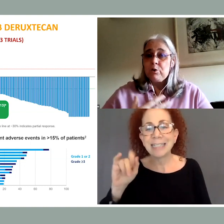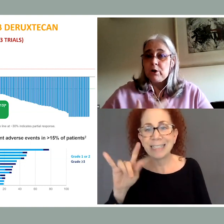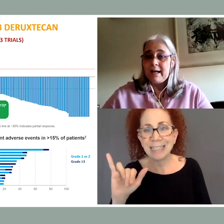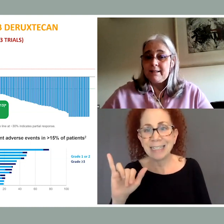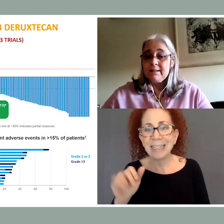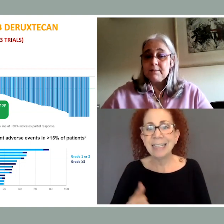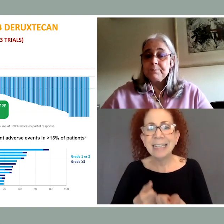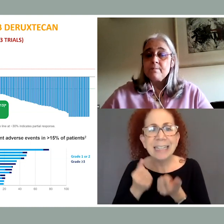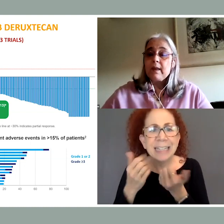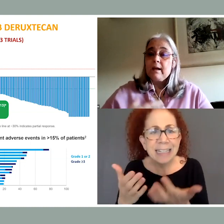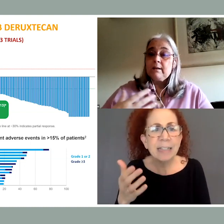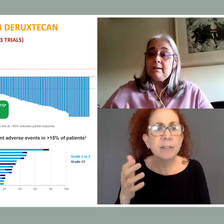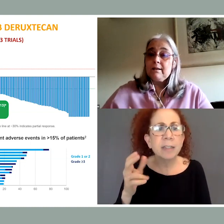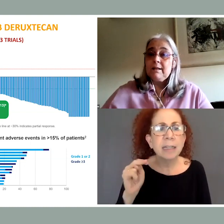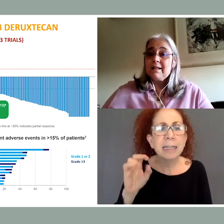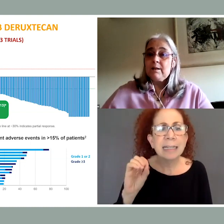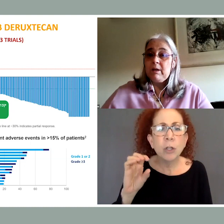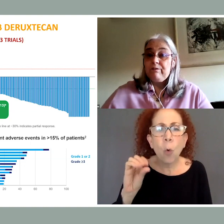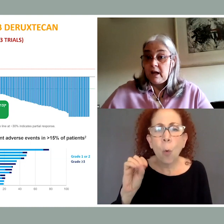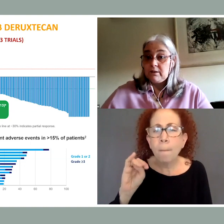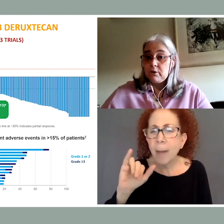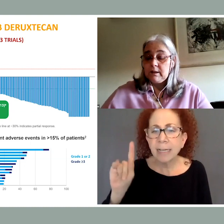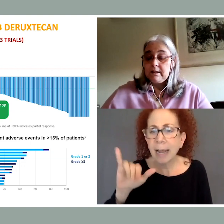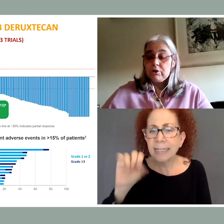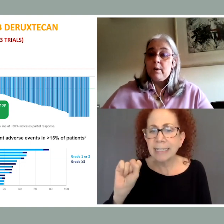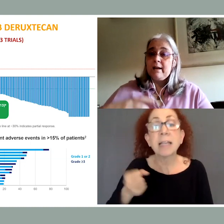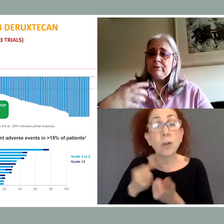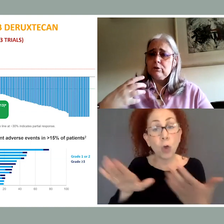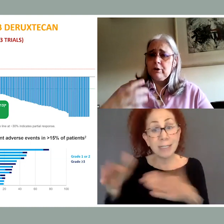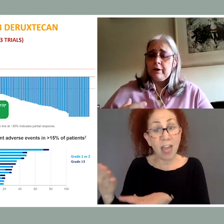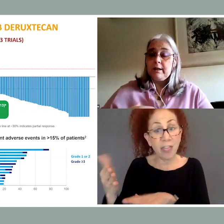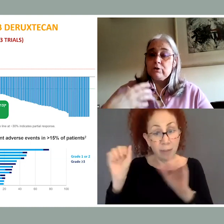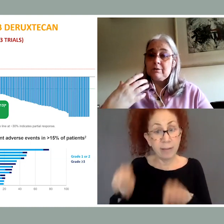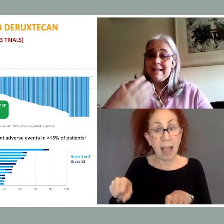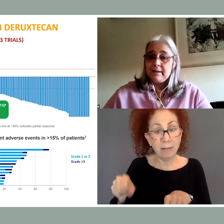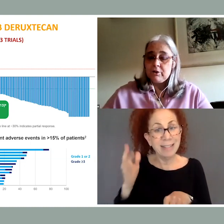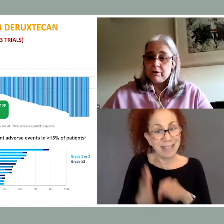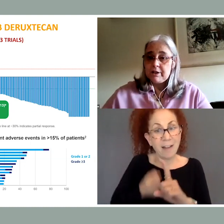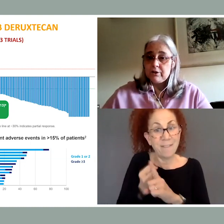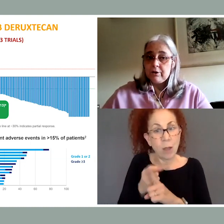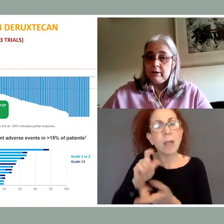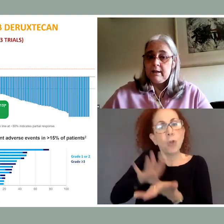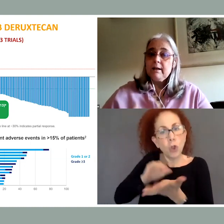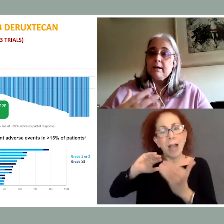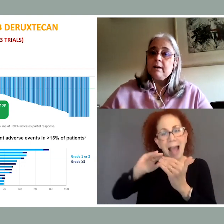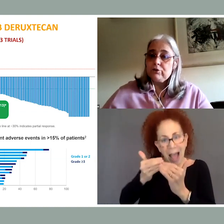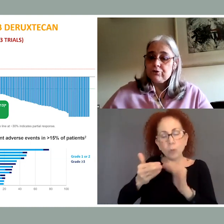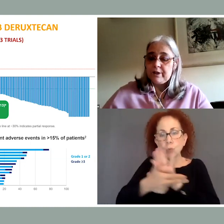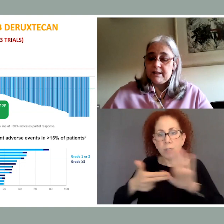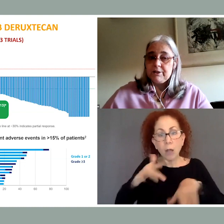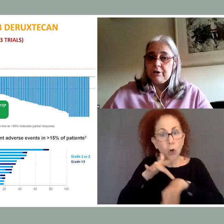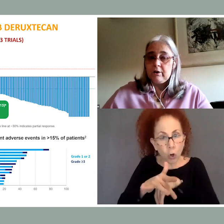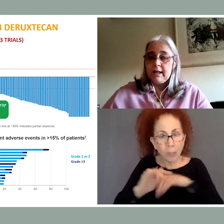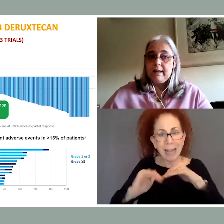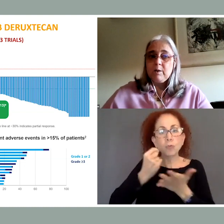called pneumonitis, and this can be fatal. So we have to learn how to diagnose this early and how to